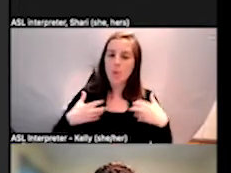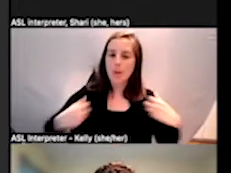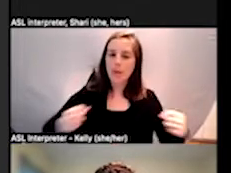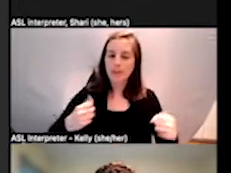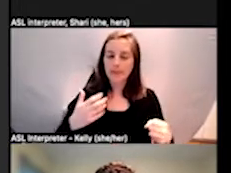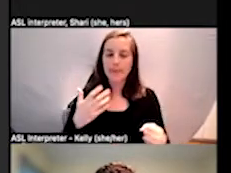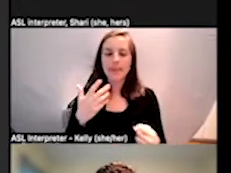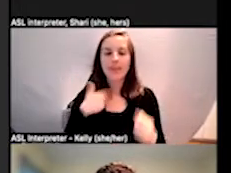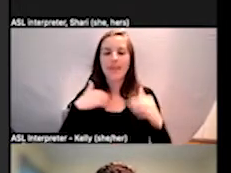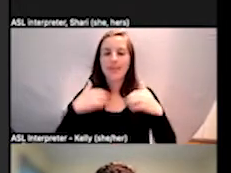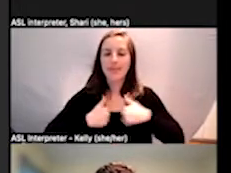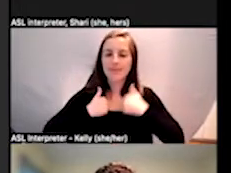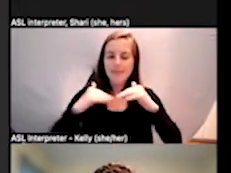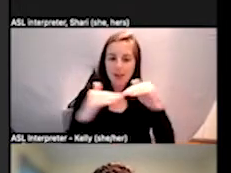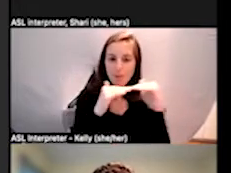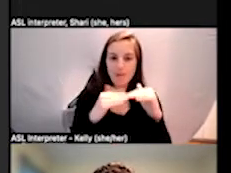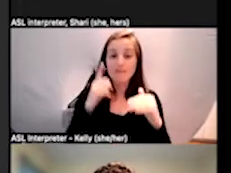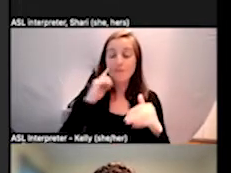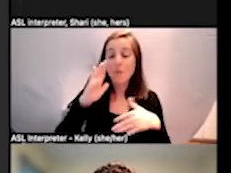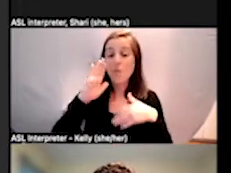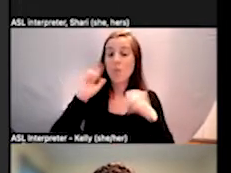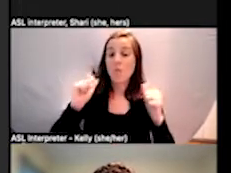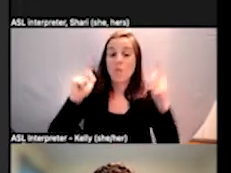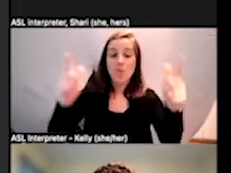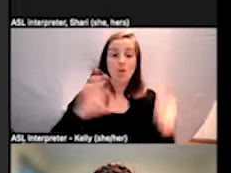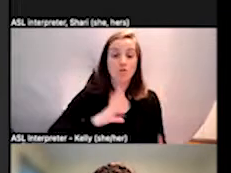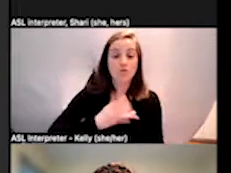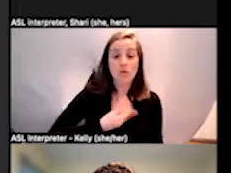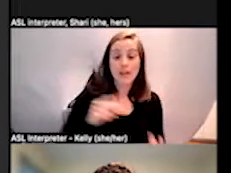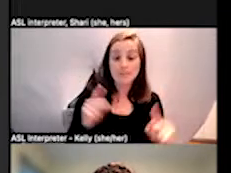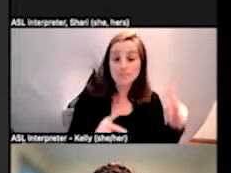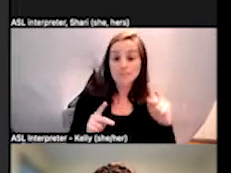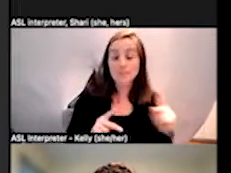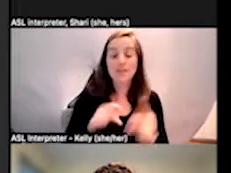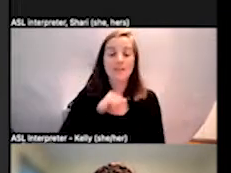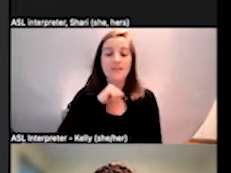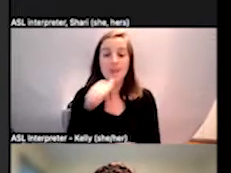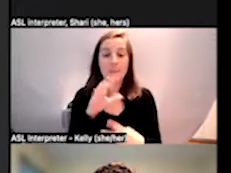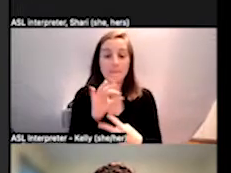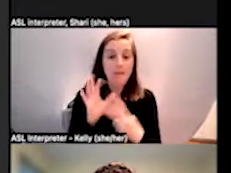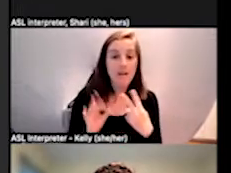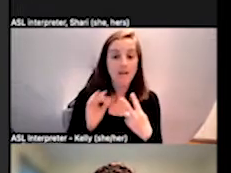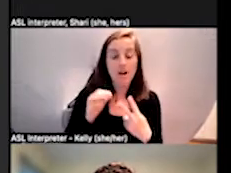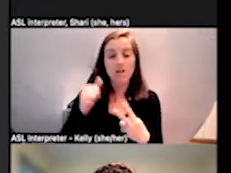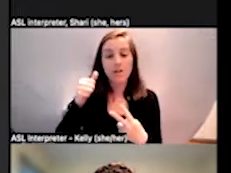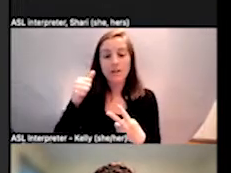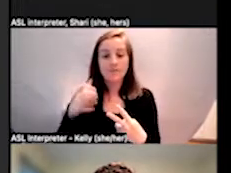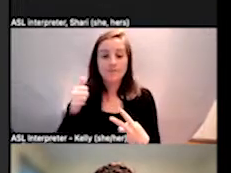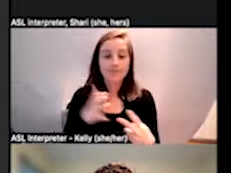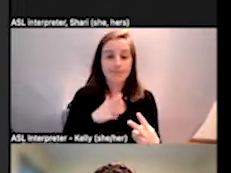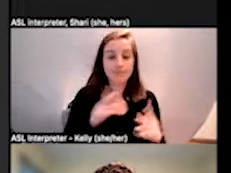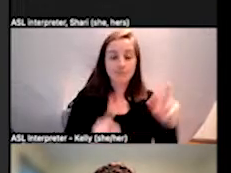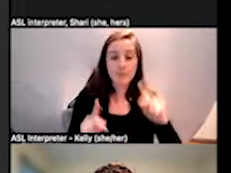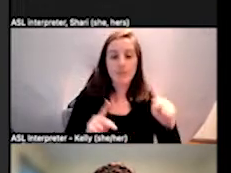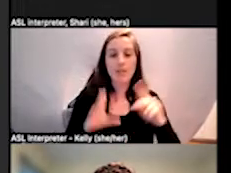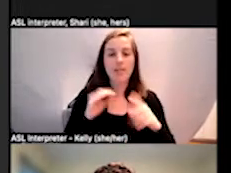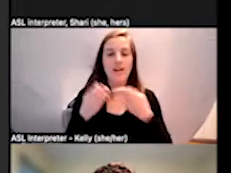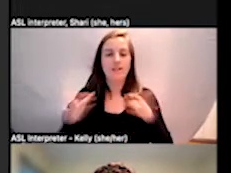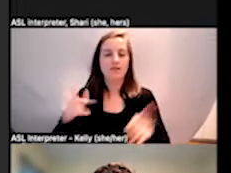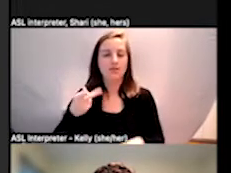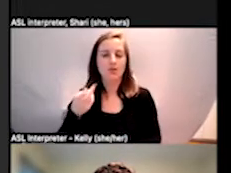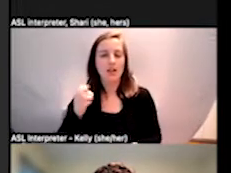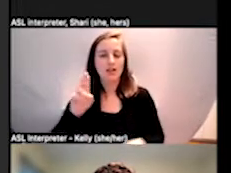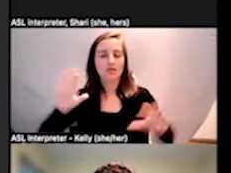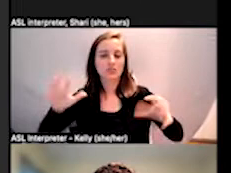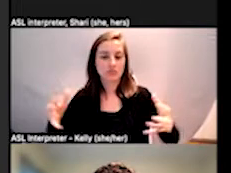folks, non-binary people, and gender expansive community members in Massachusetts. A lot of our history is wrapped up